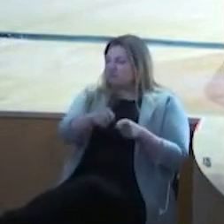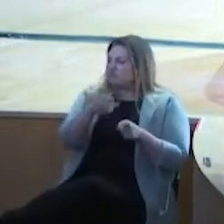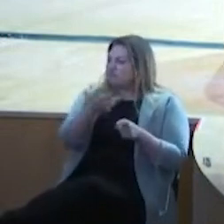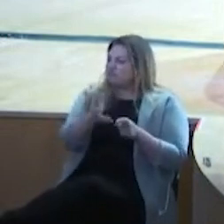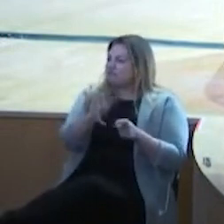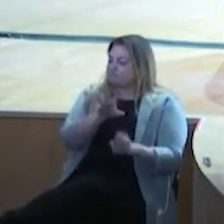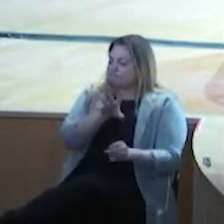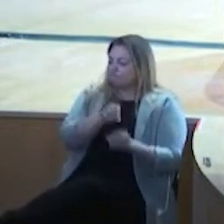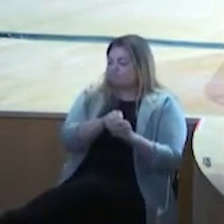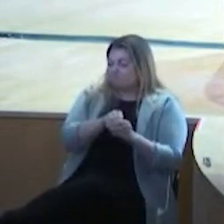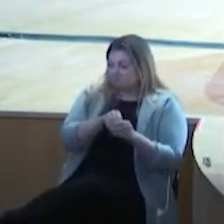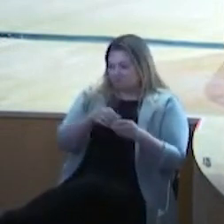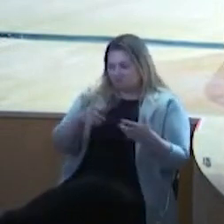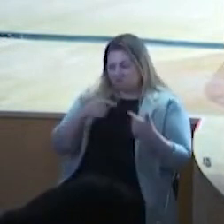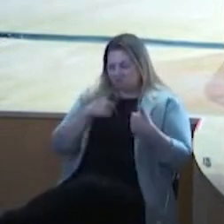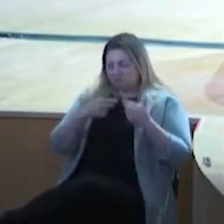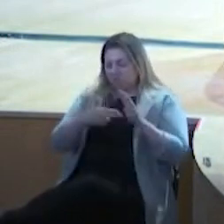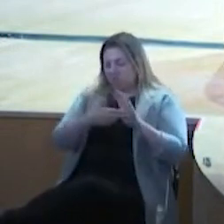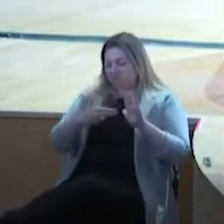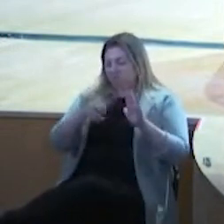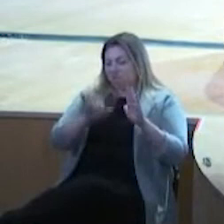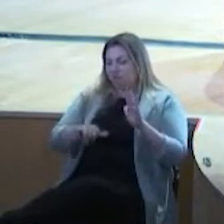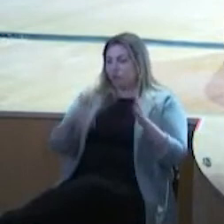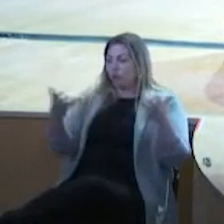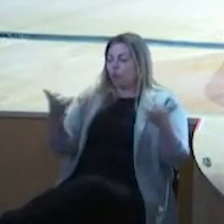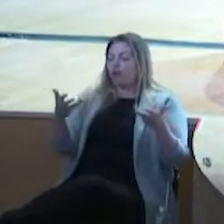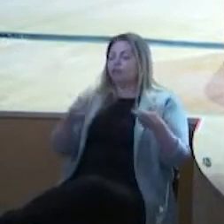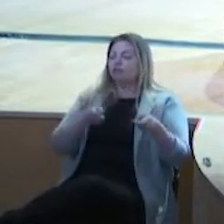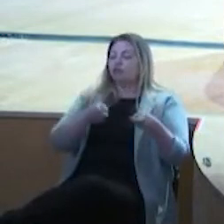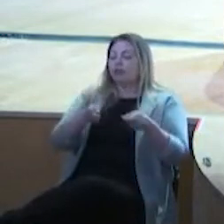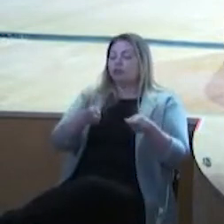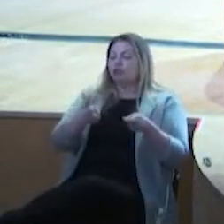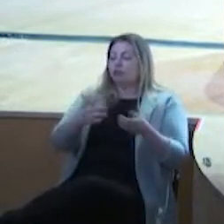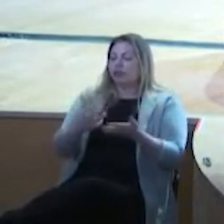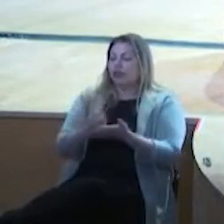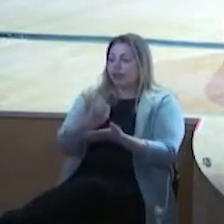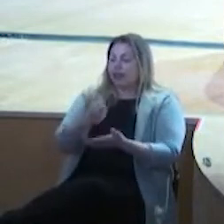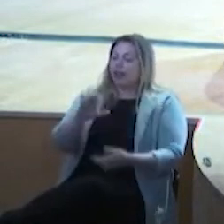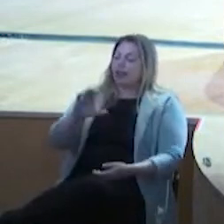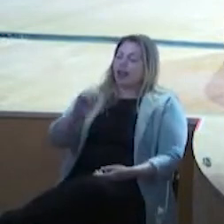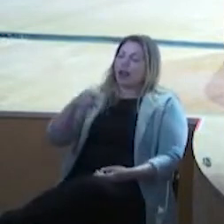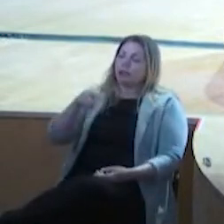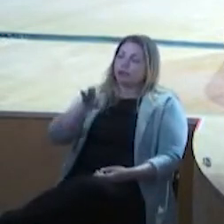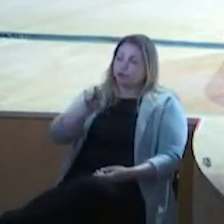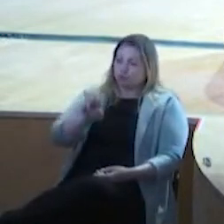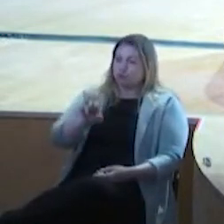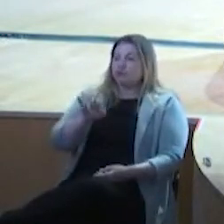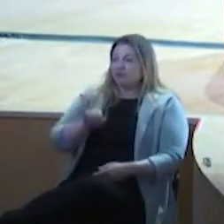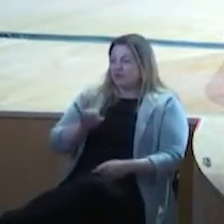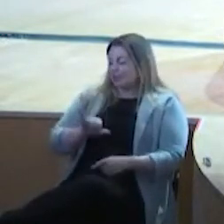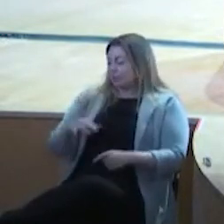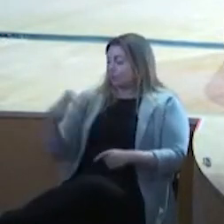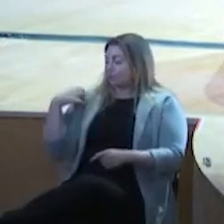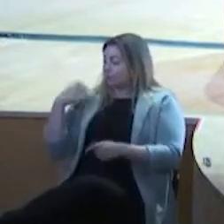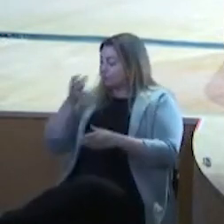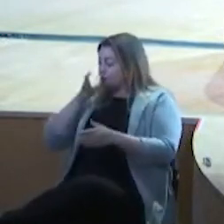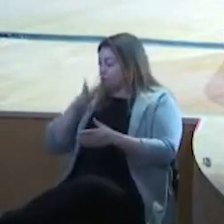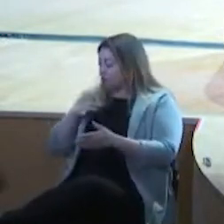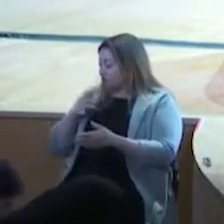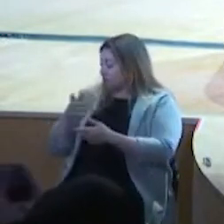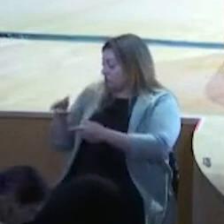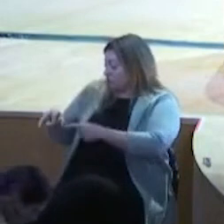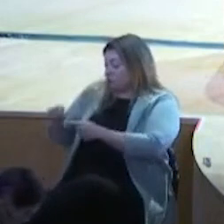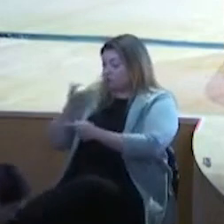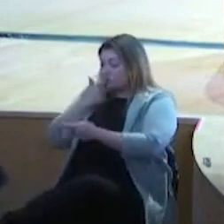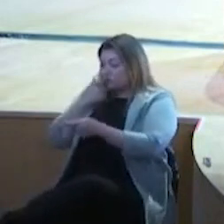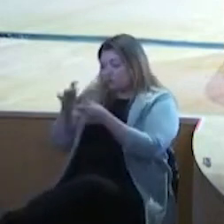participated in what I refer to as regulatory capture. And it's some of the things that the chairwoman was just talking about that she was